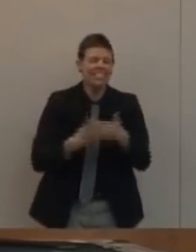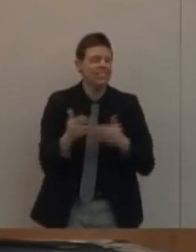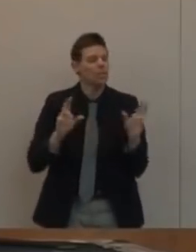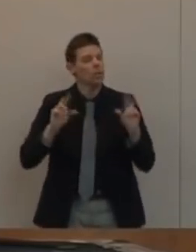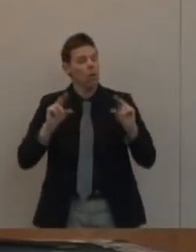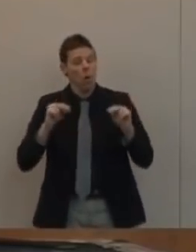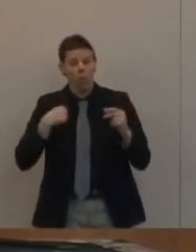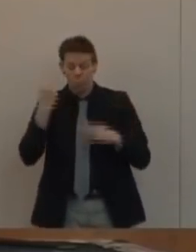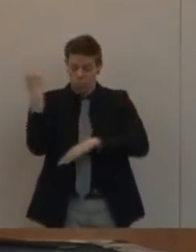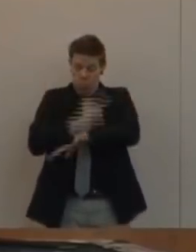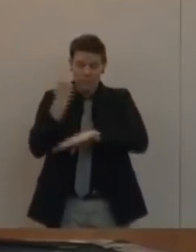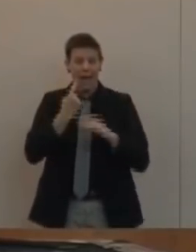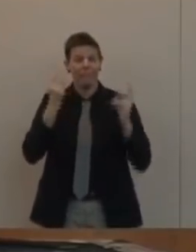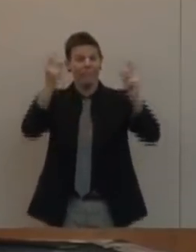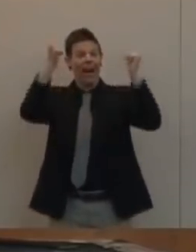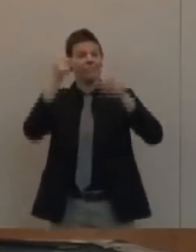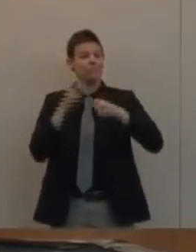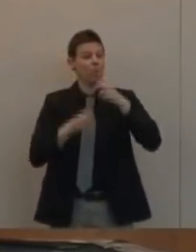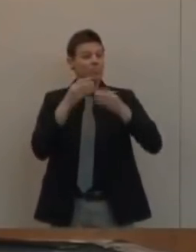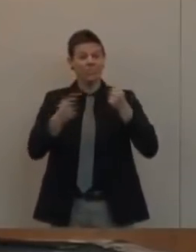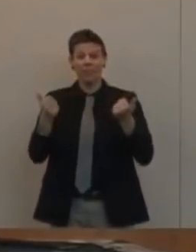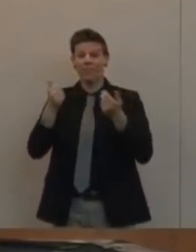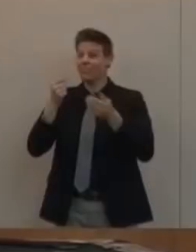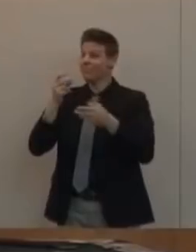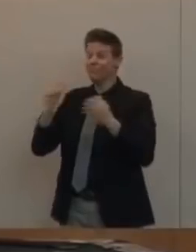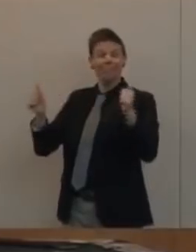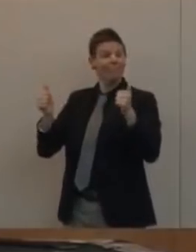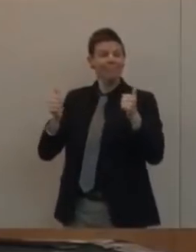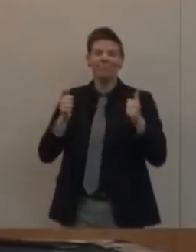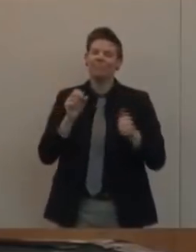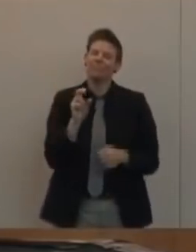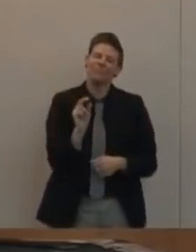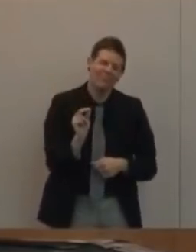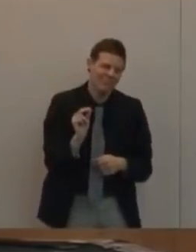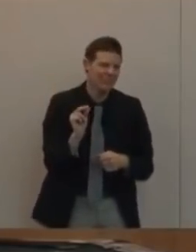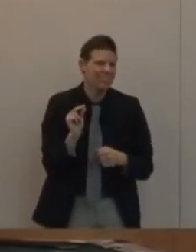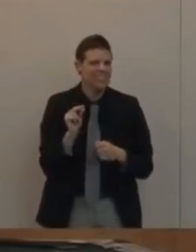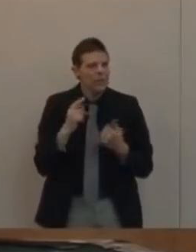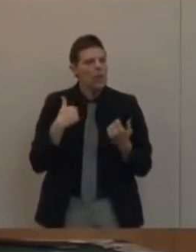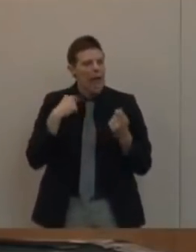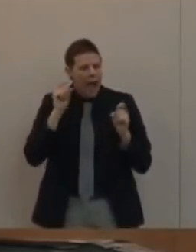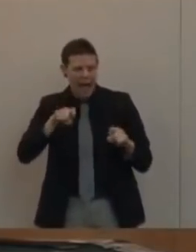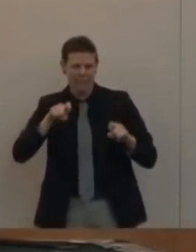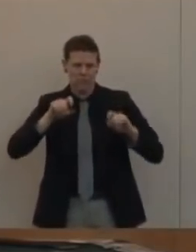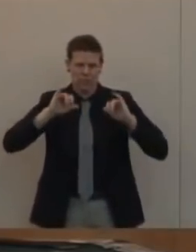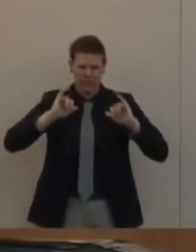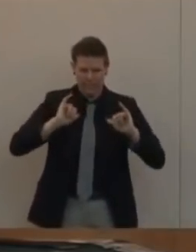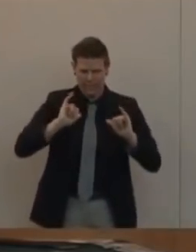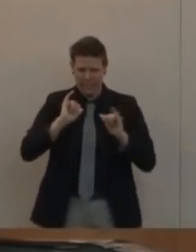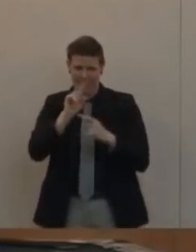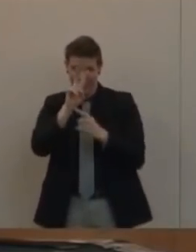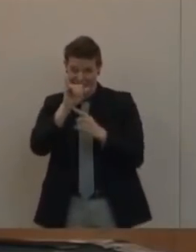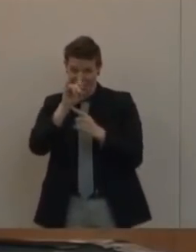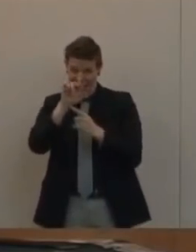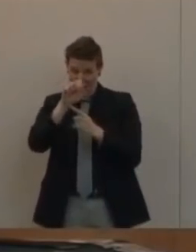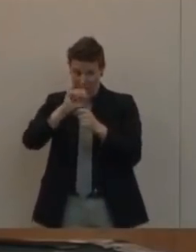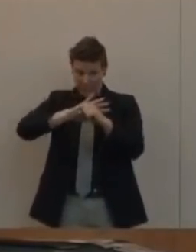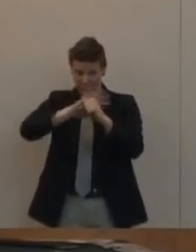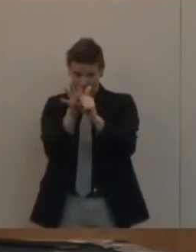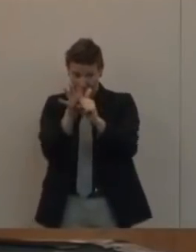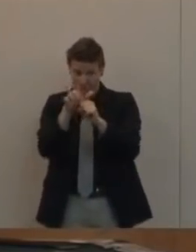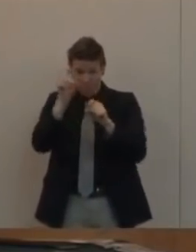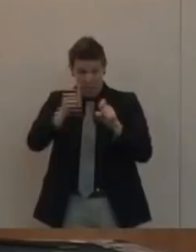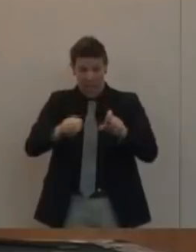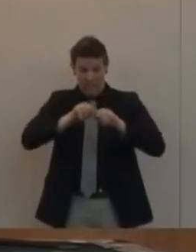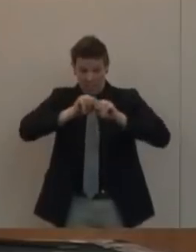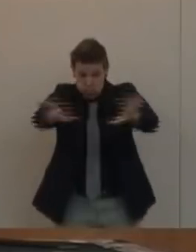see a flattening and then there's a decrease in cases. It must mean that we've beat back this virus and we're okay.